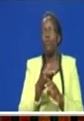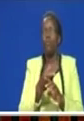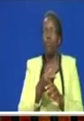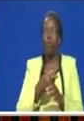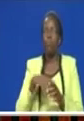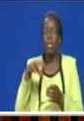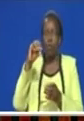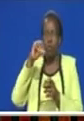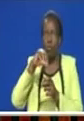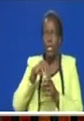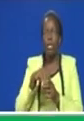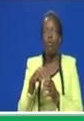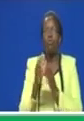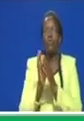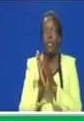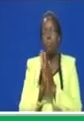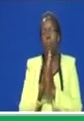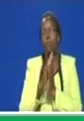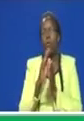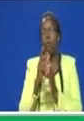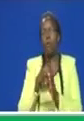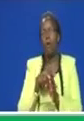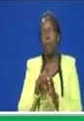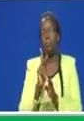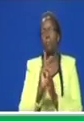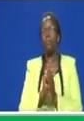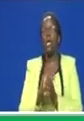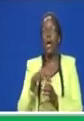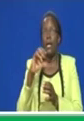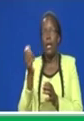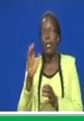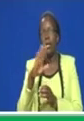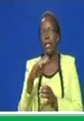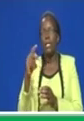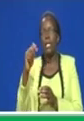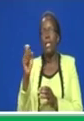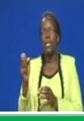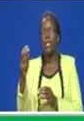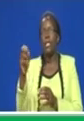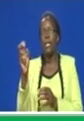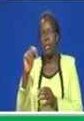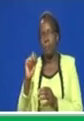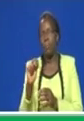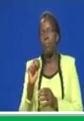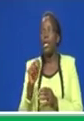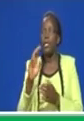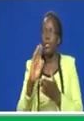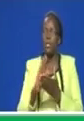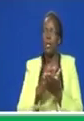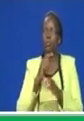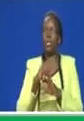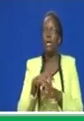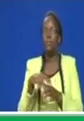the contents of the poem. Another area is theme. Theme, and sometimes what we call